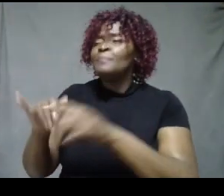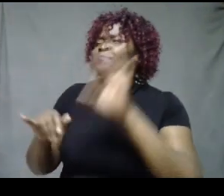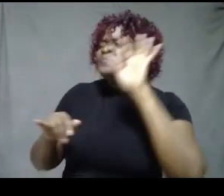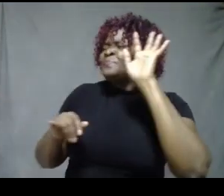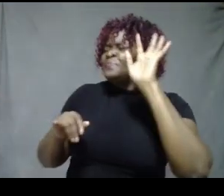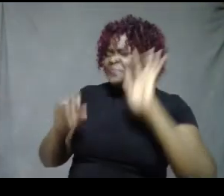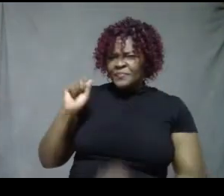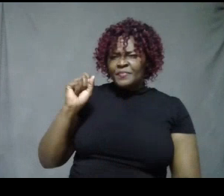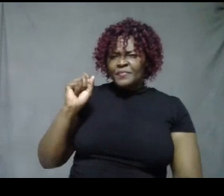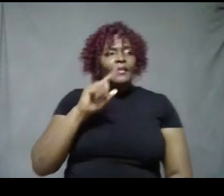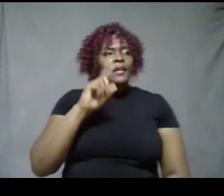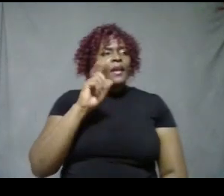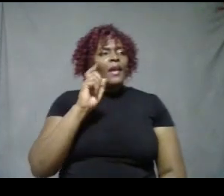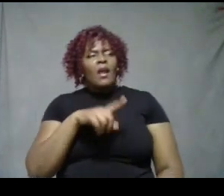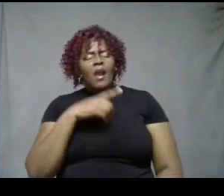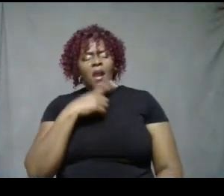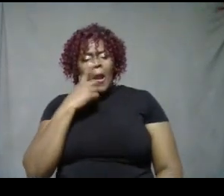my comment was,